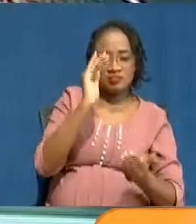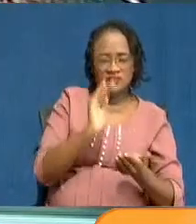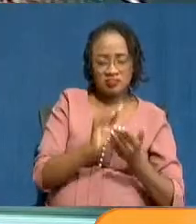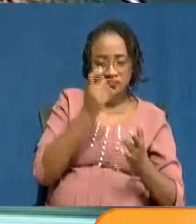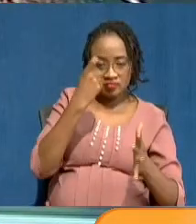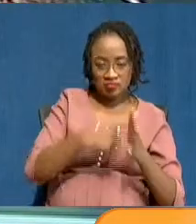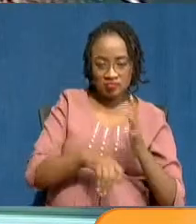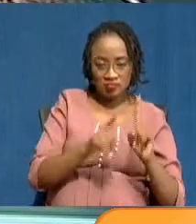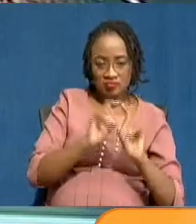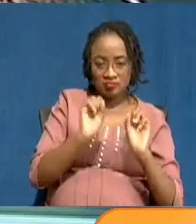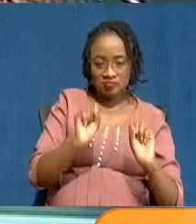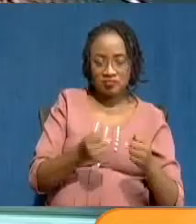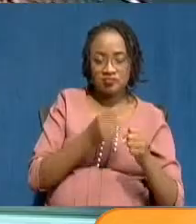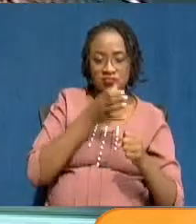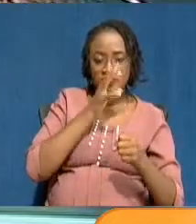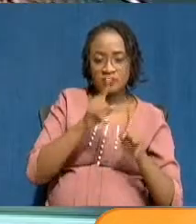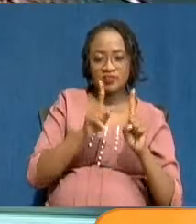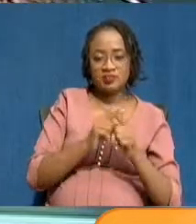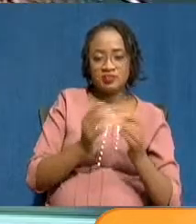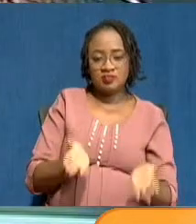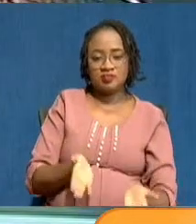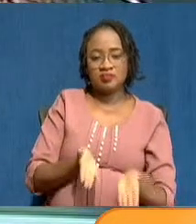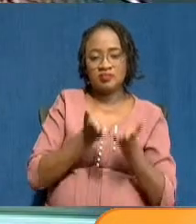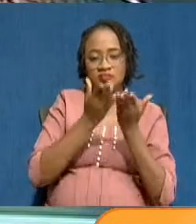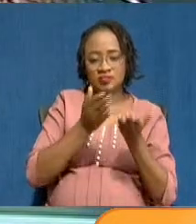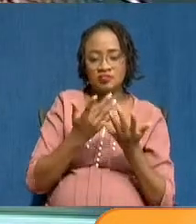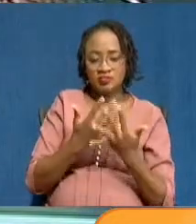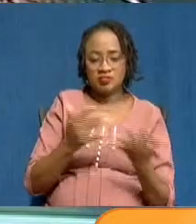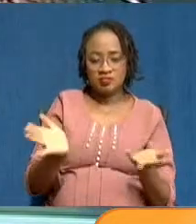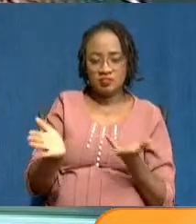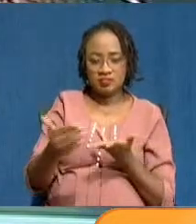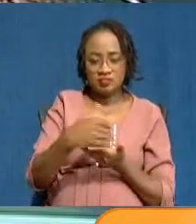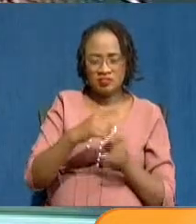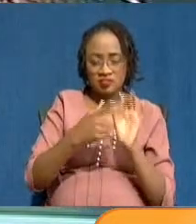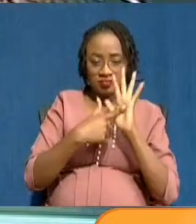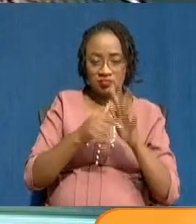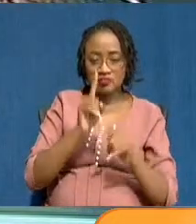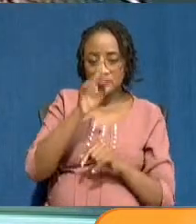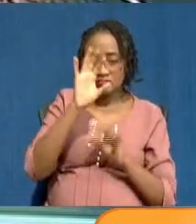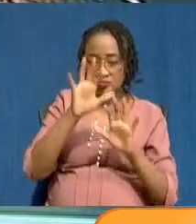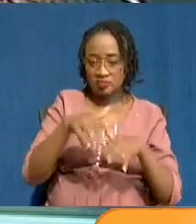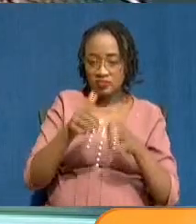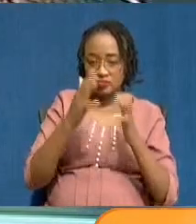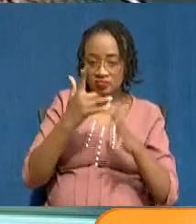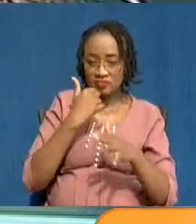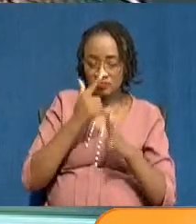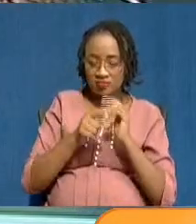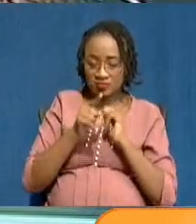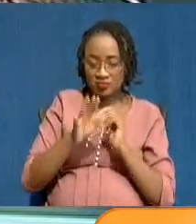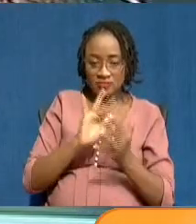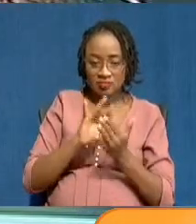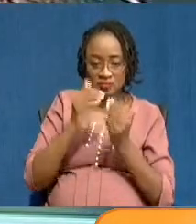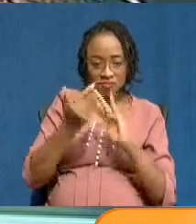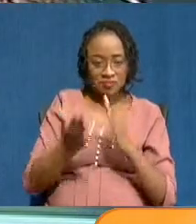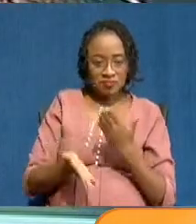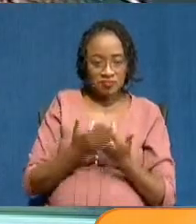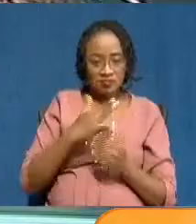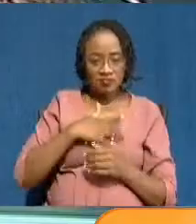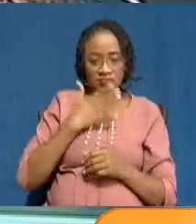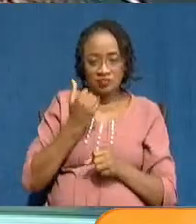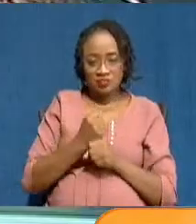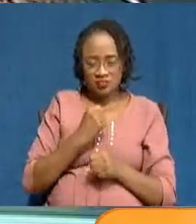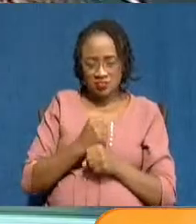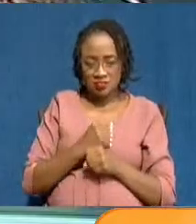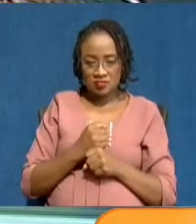water, and improve crop yields. One such farmer in this county says the approach has transformed her work and